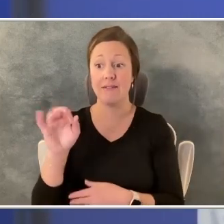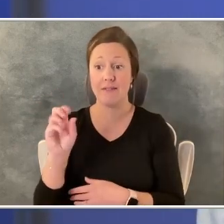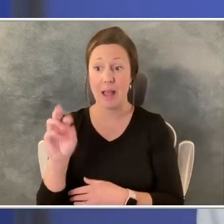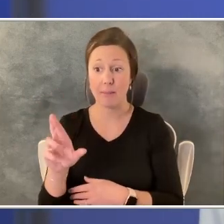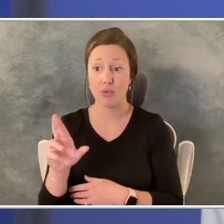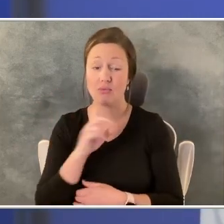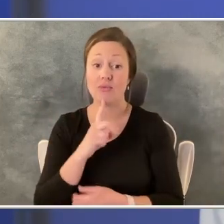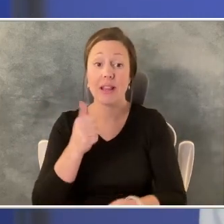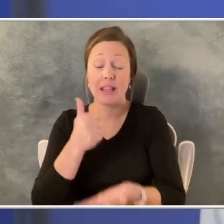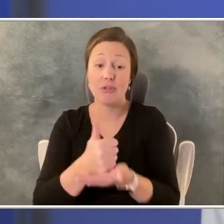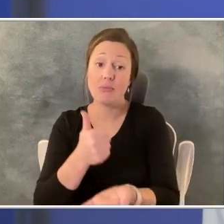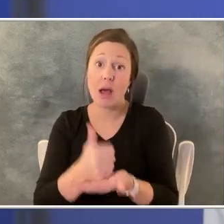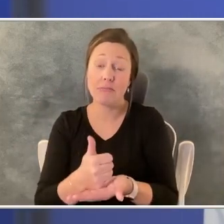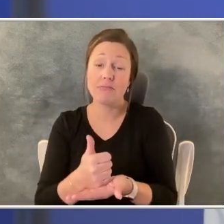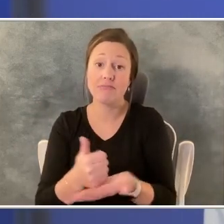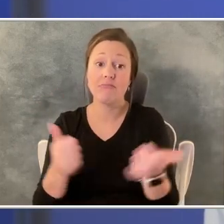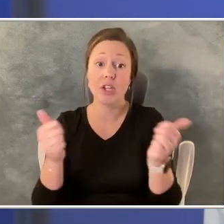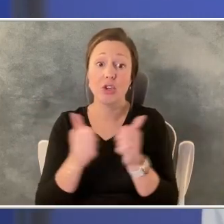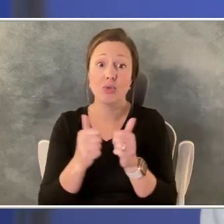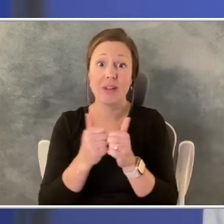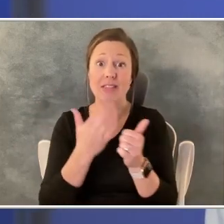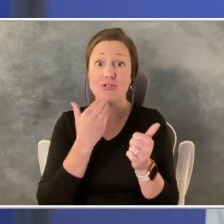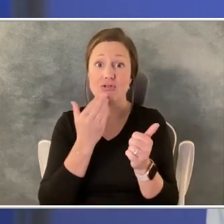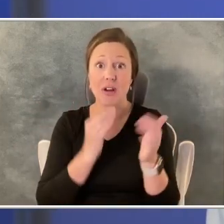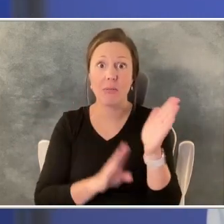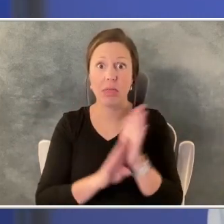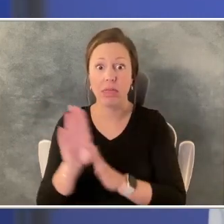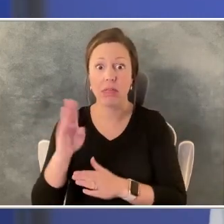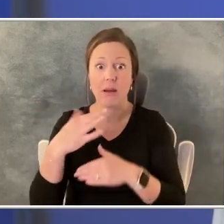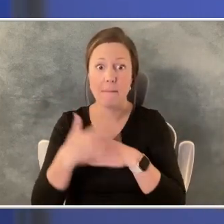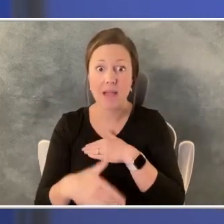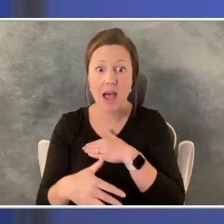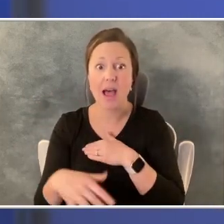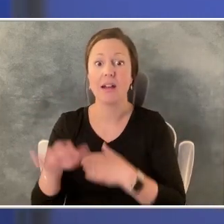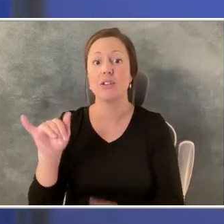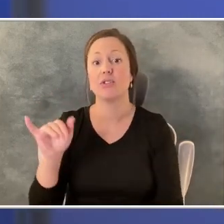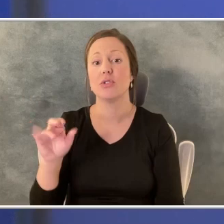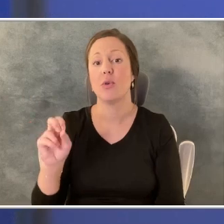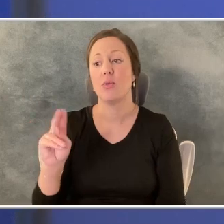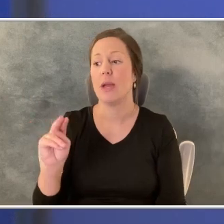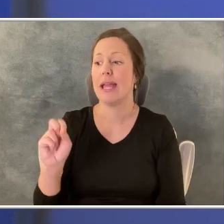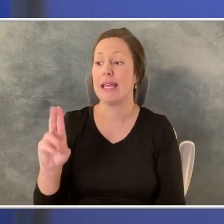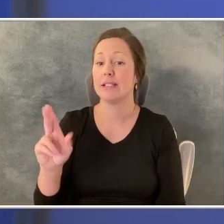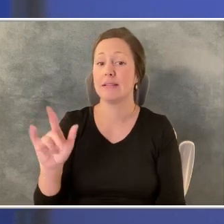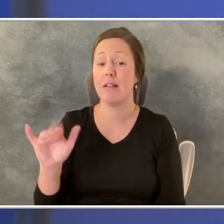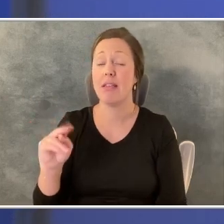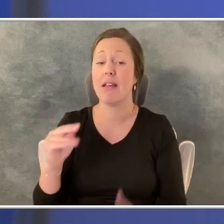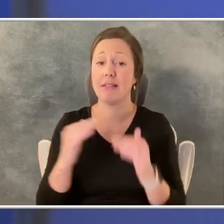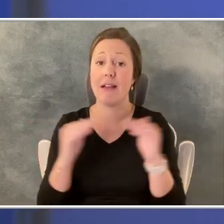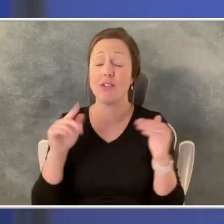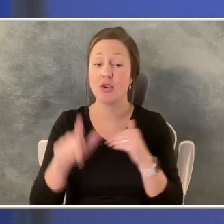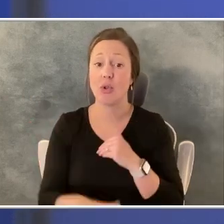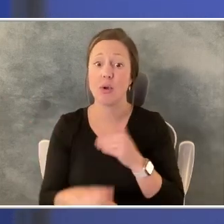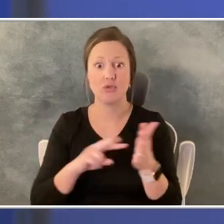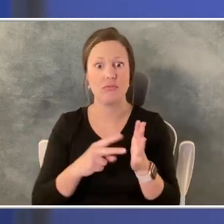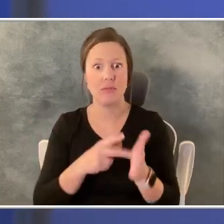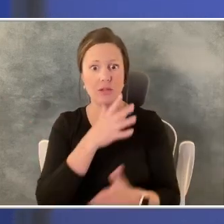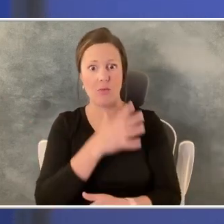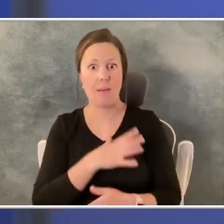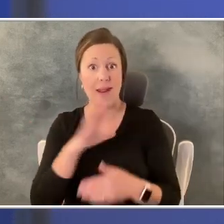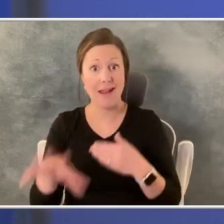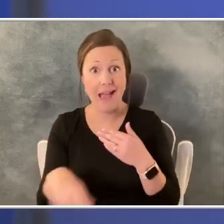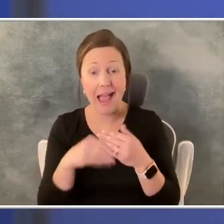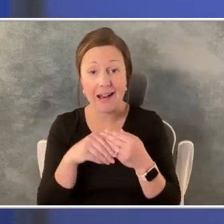the effects of the rise of sugar in your bloodstream, so your insulin levels are lower. So women who limit those added sugars added in cooking and processing,